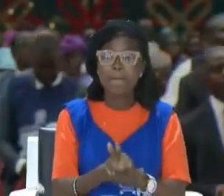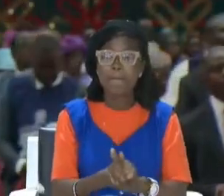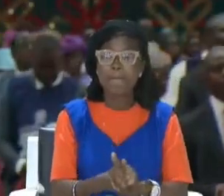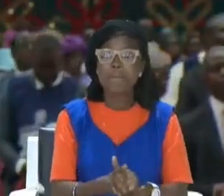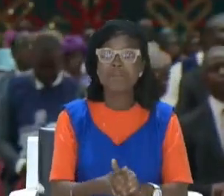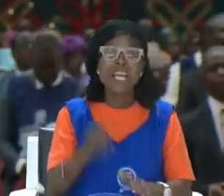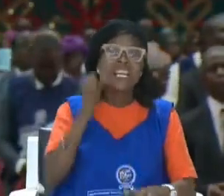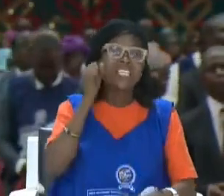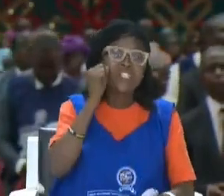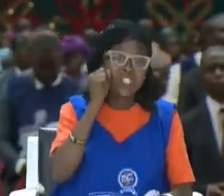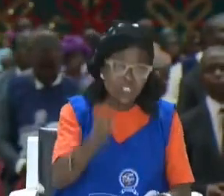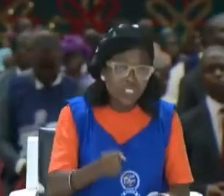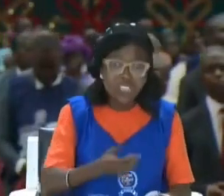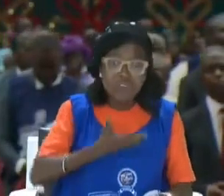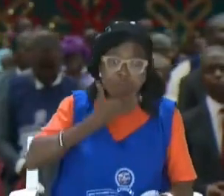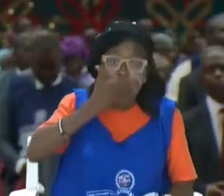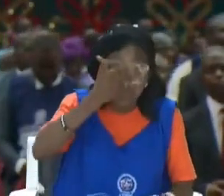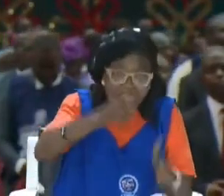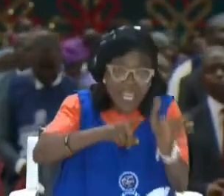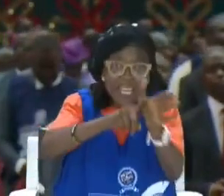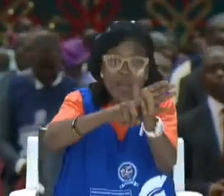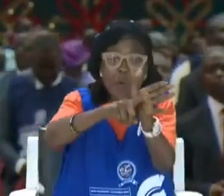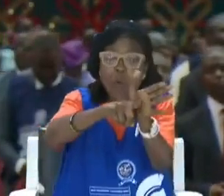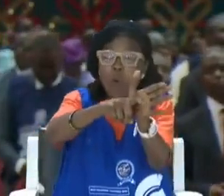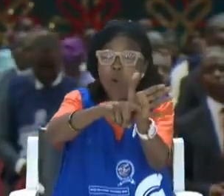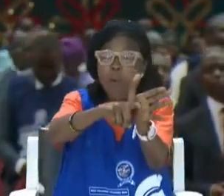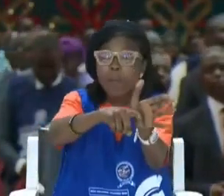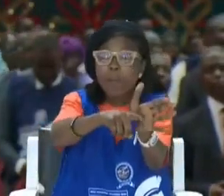She vomited a worm,